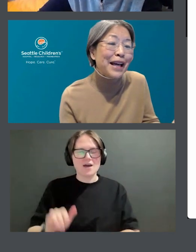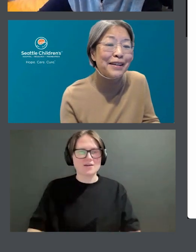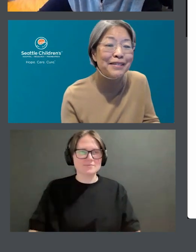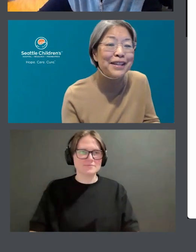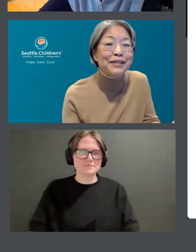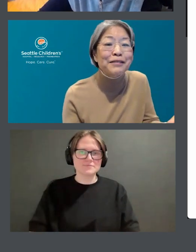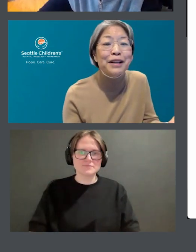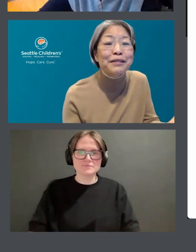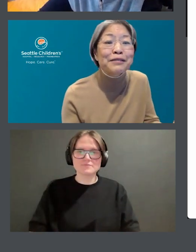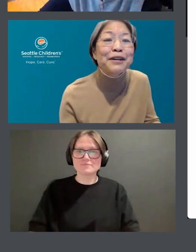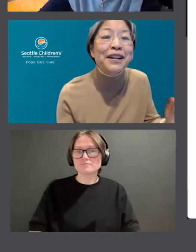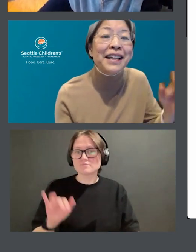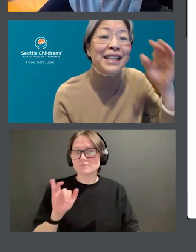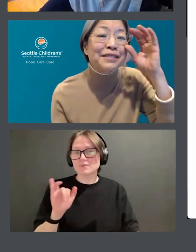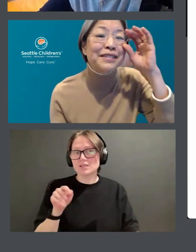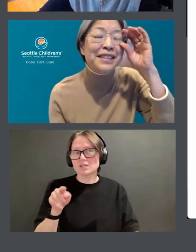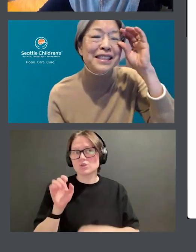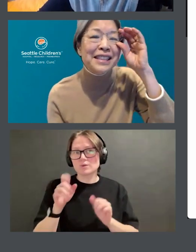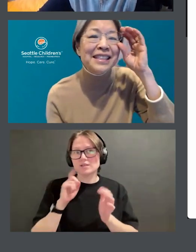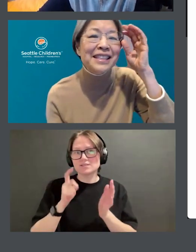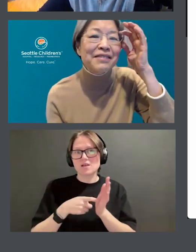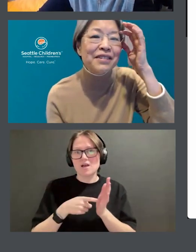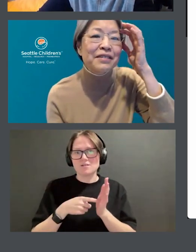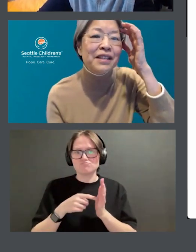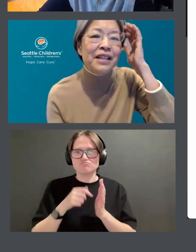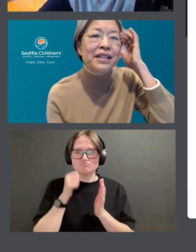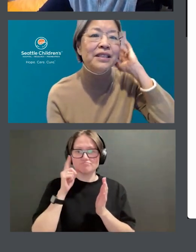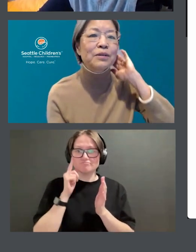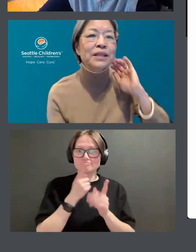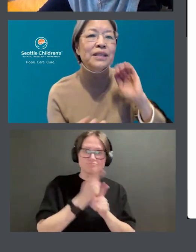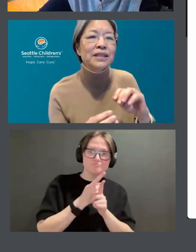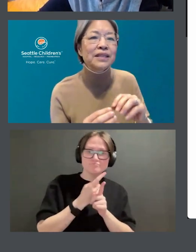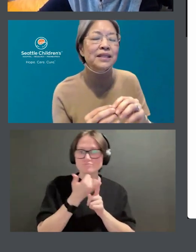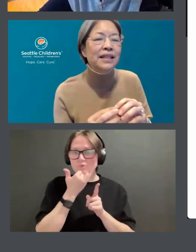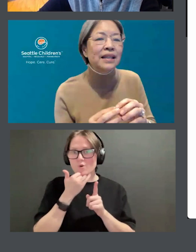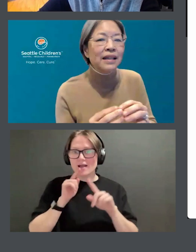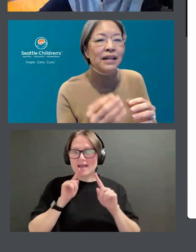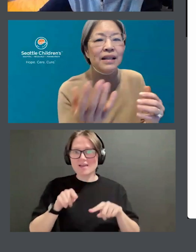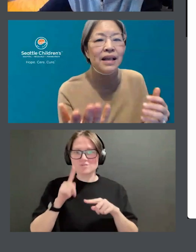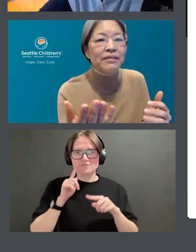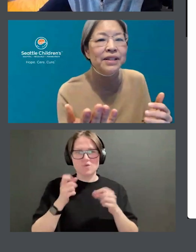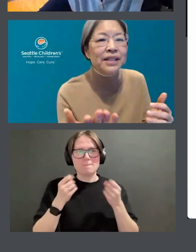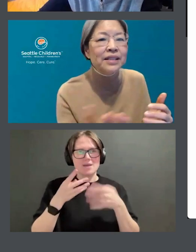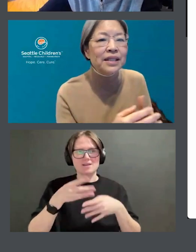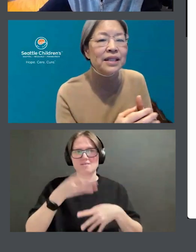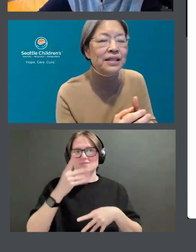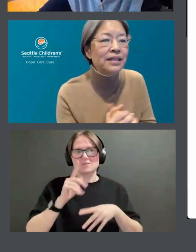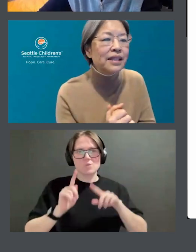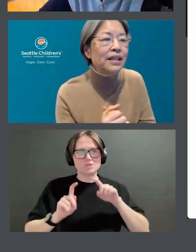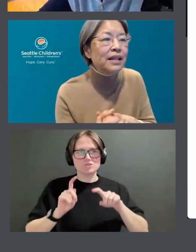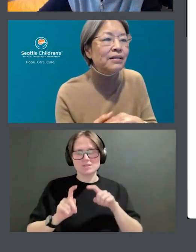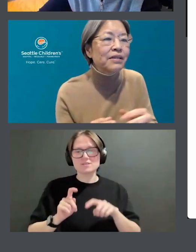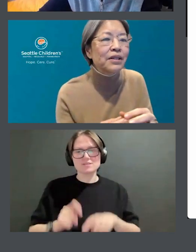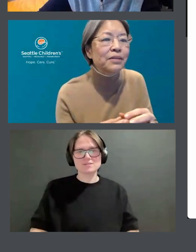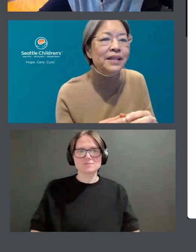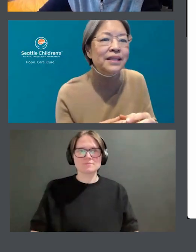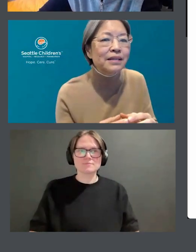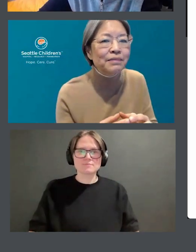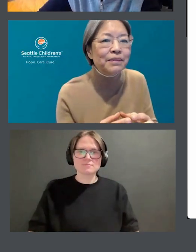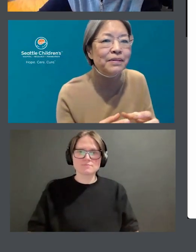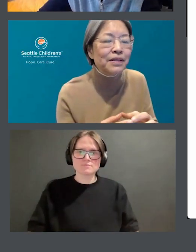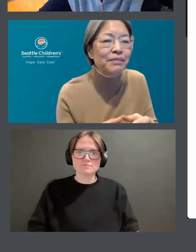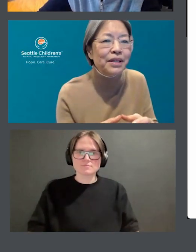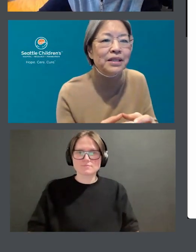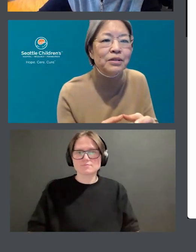can tell, I don't think there are right or wrong answers in this to a lot of these questions, and a lot of it is, as Dr.